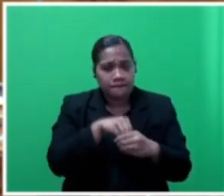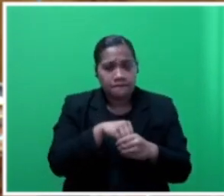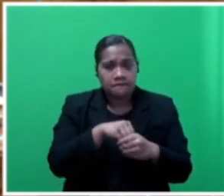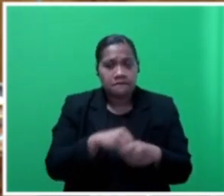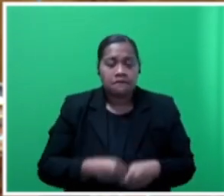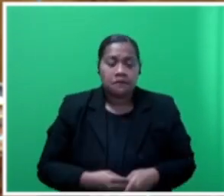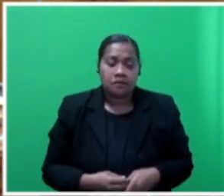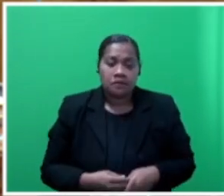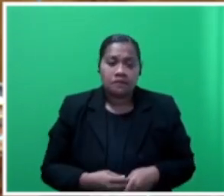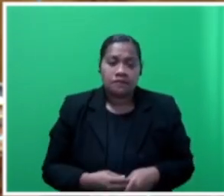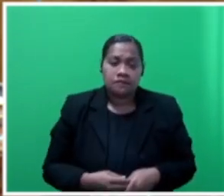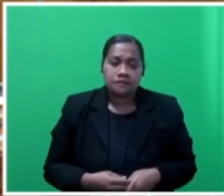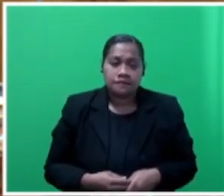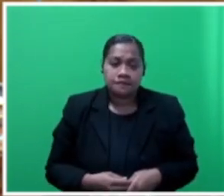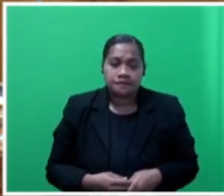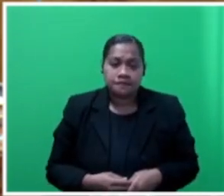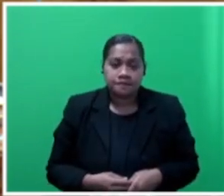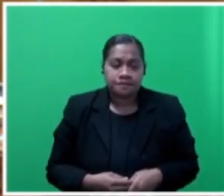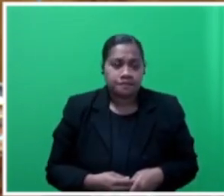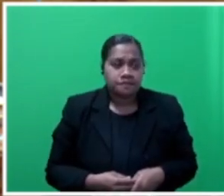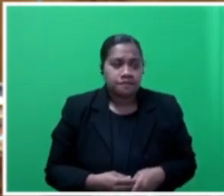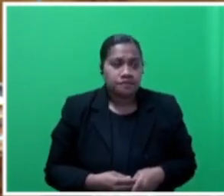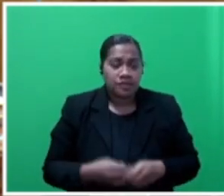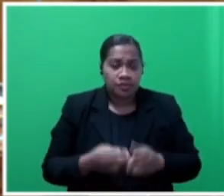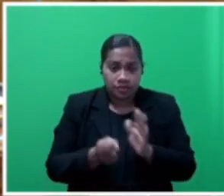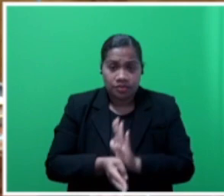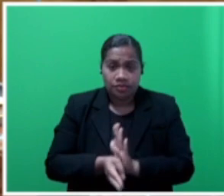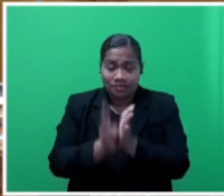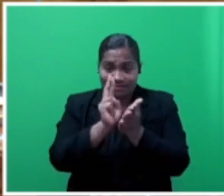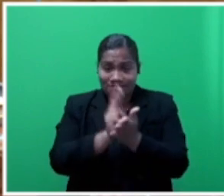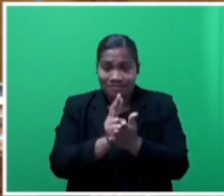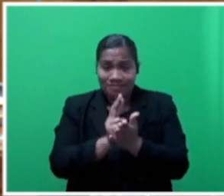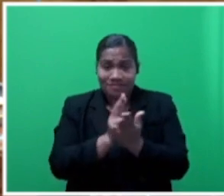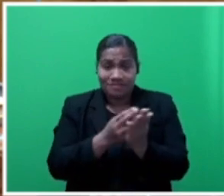revised budget stimulate or reinvigorate the economy in crisis?